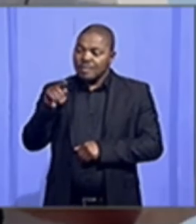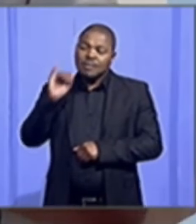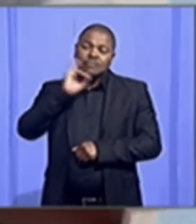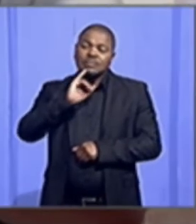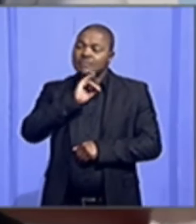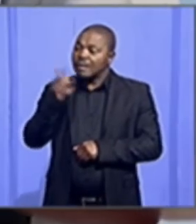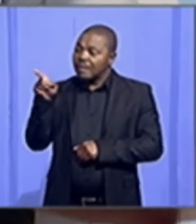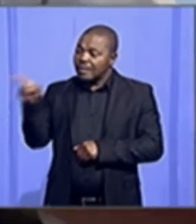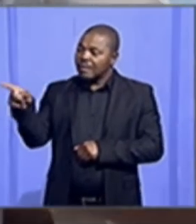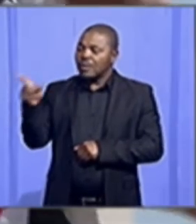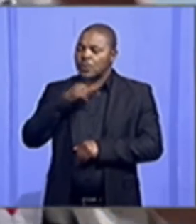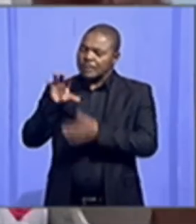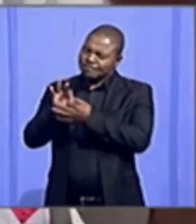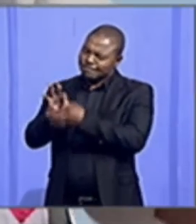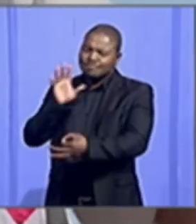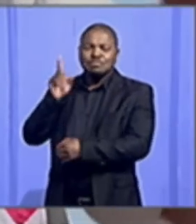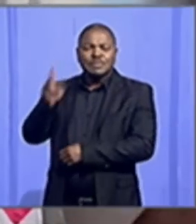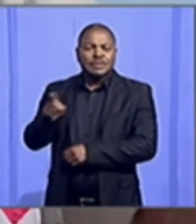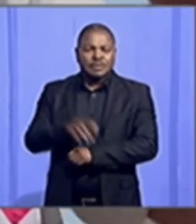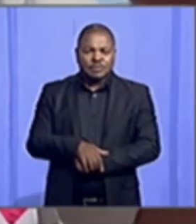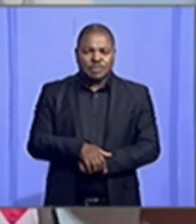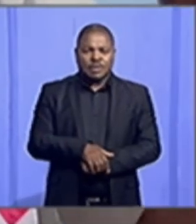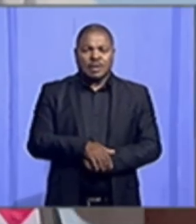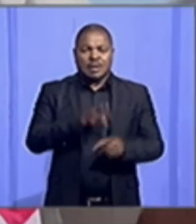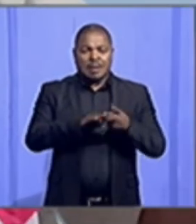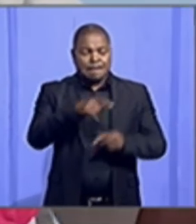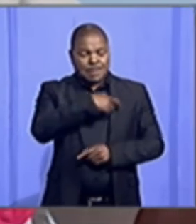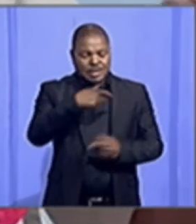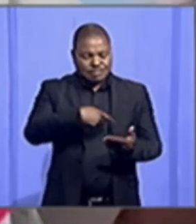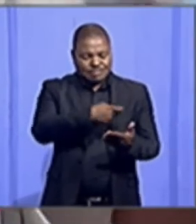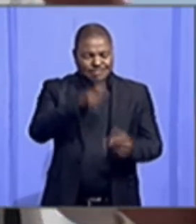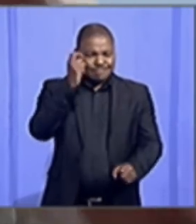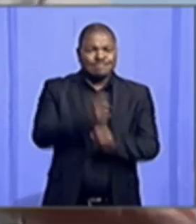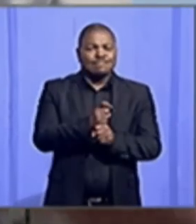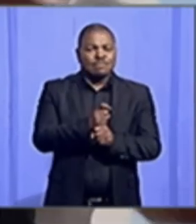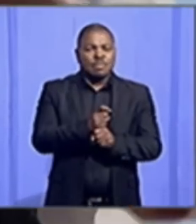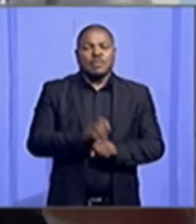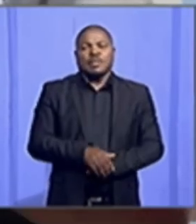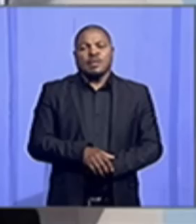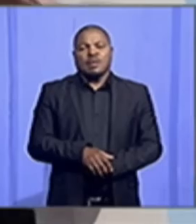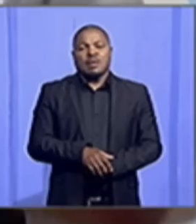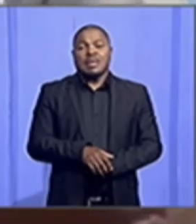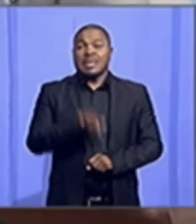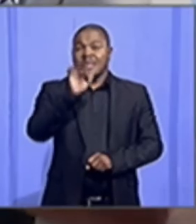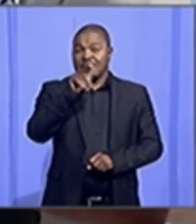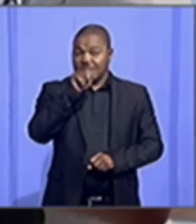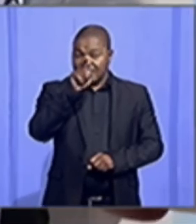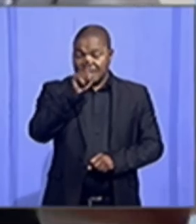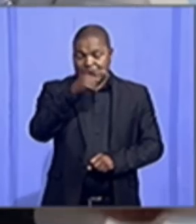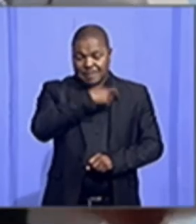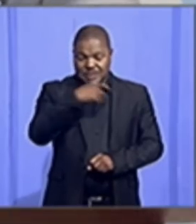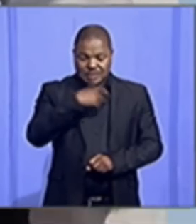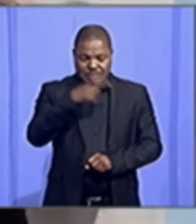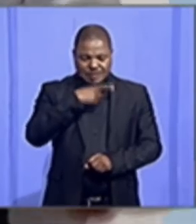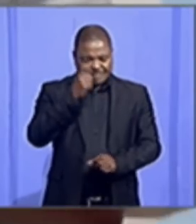genocidal state. The president refused to sign it. As long as he defies